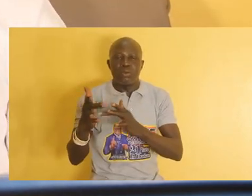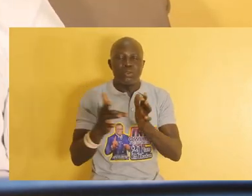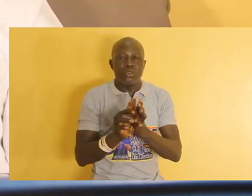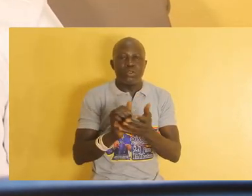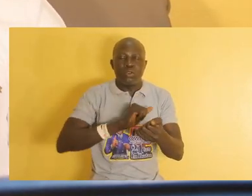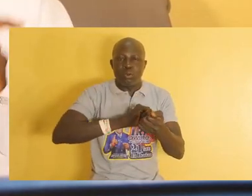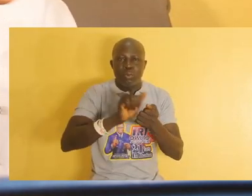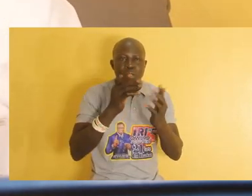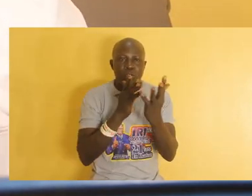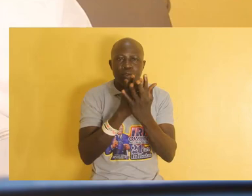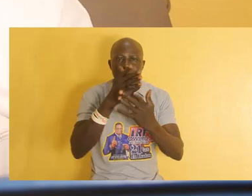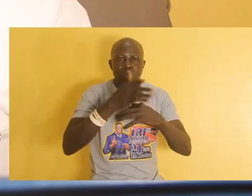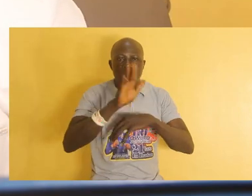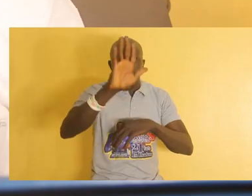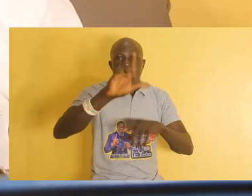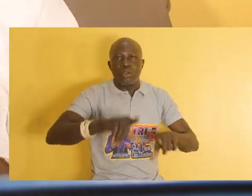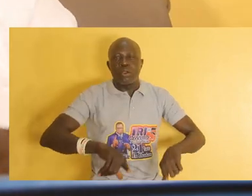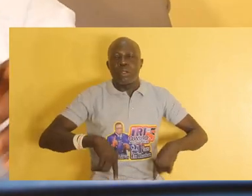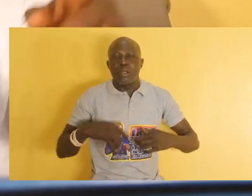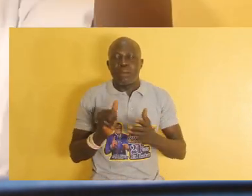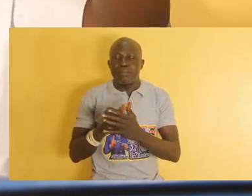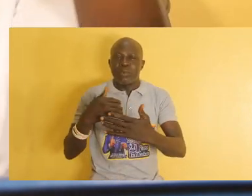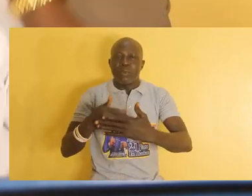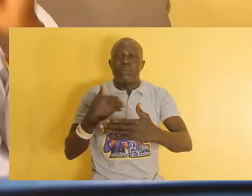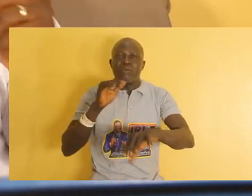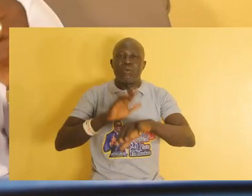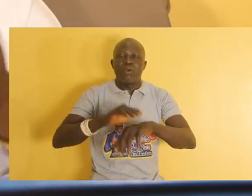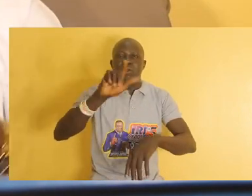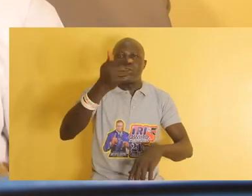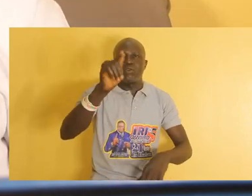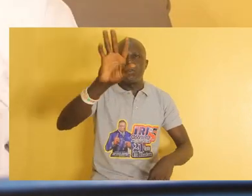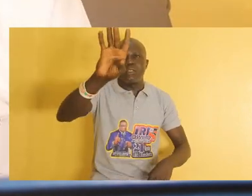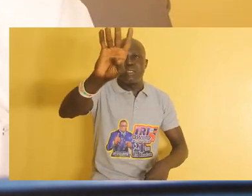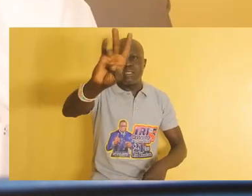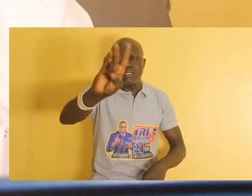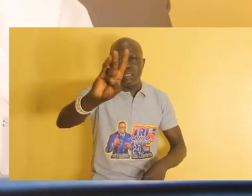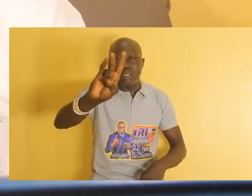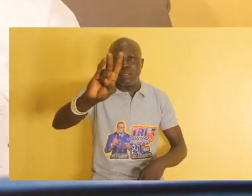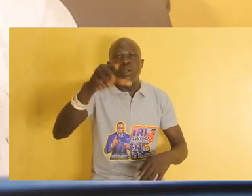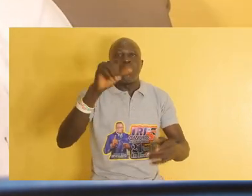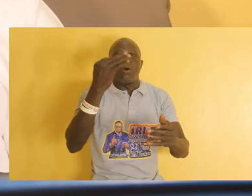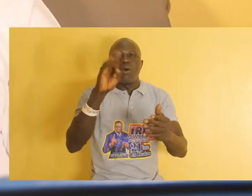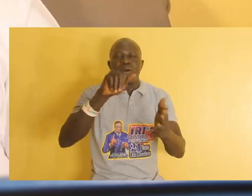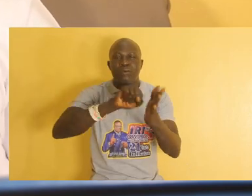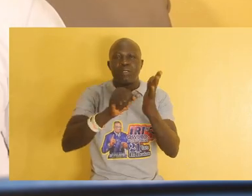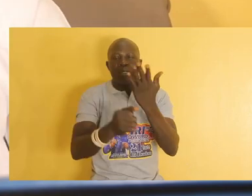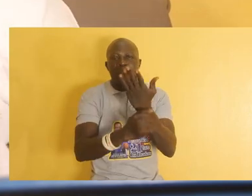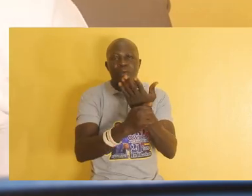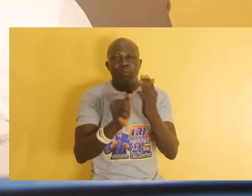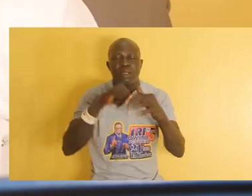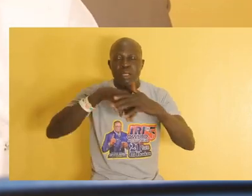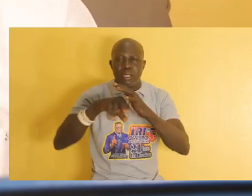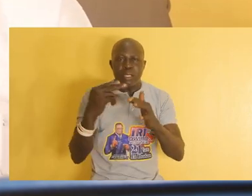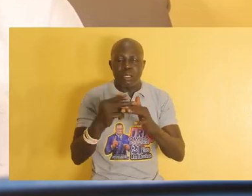Jesus. Ọláyé rẹ kọjá. Amen. Pass through your life. Before on the 27th. Kí o tó gbé on the 27th. Of September. Of September.